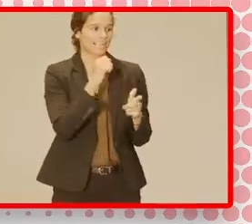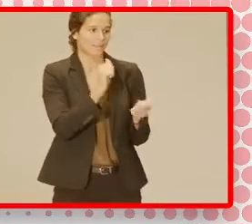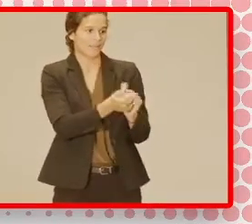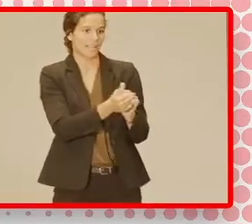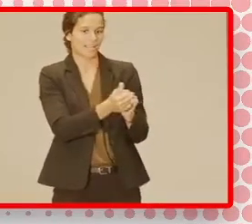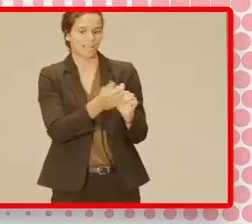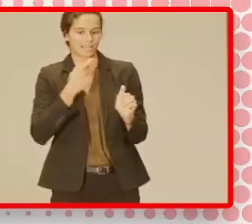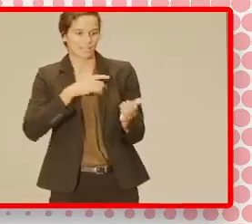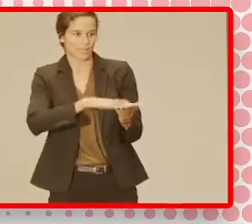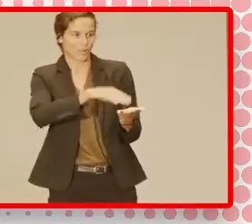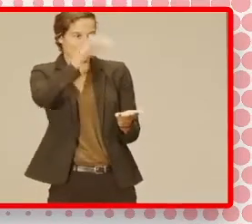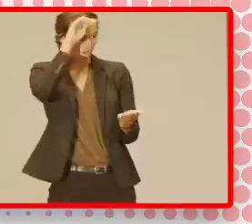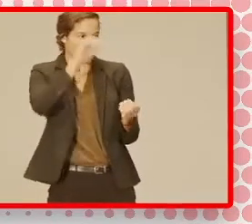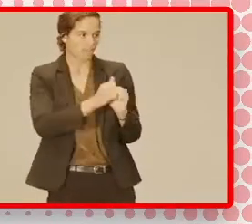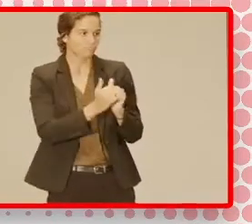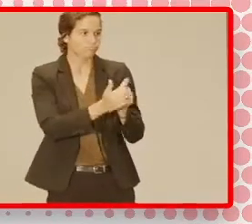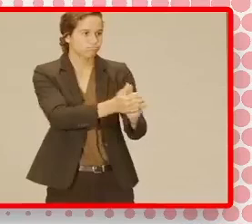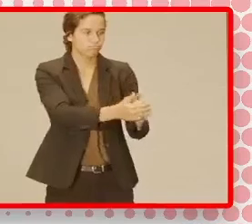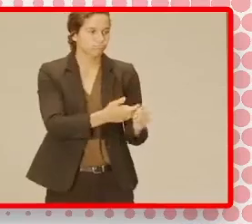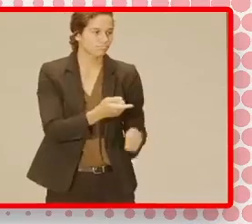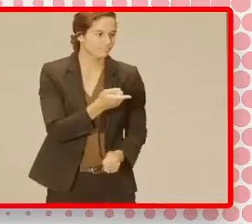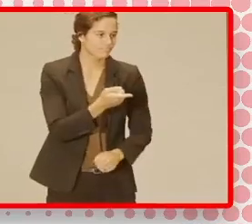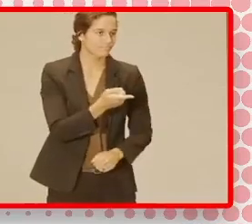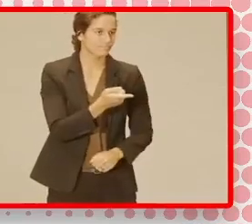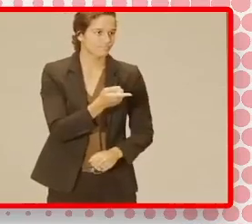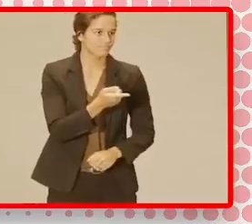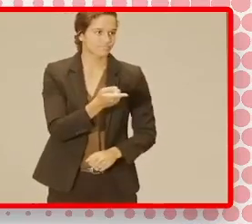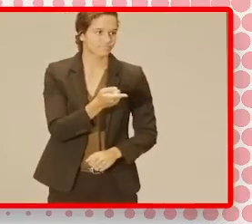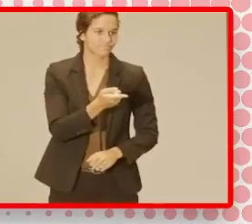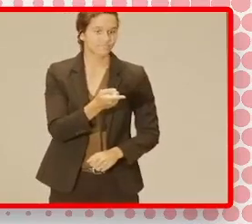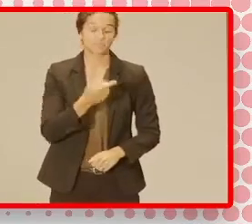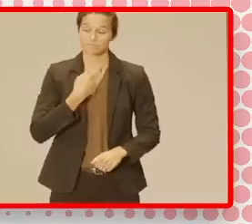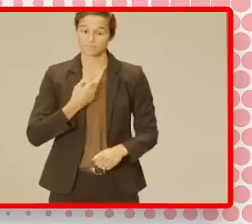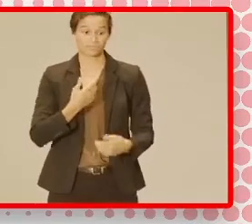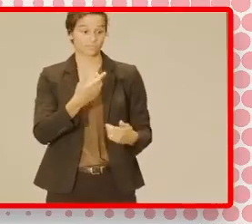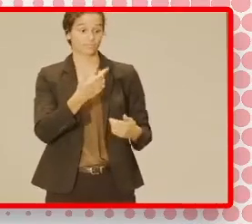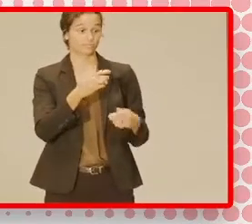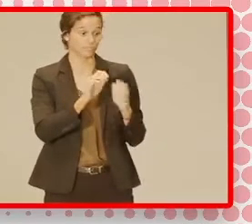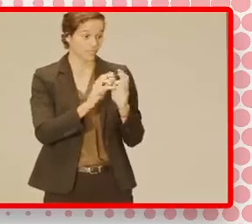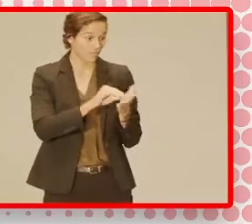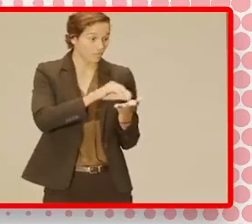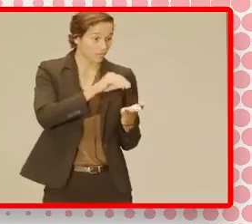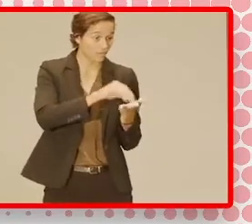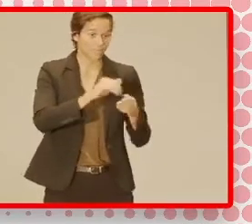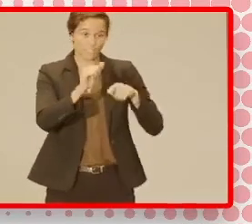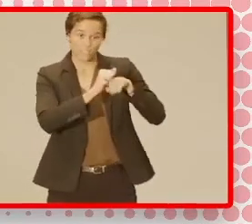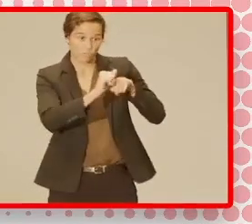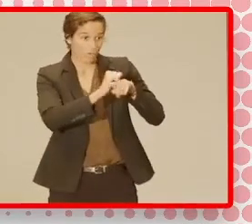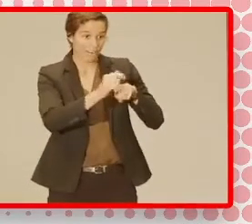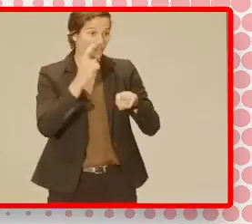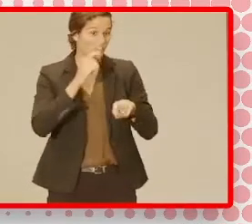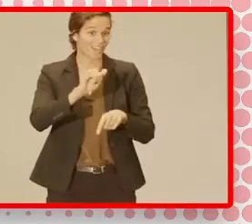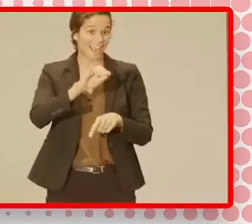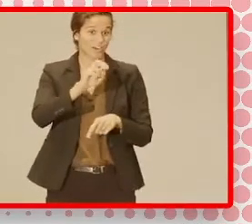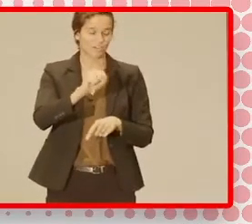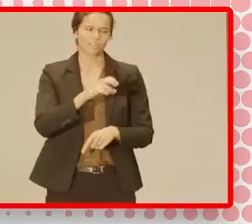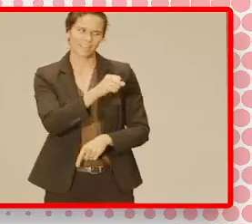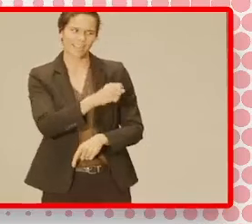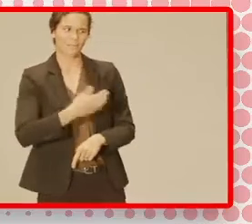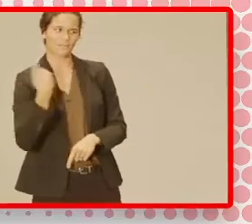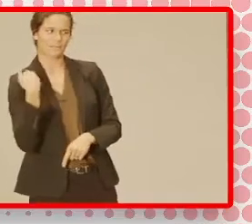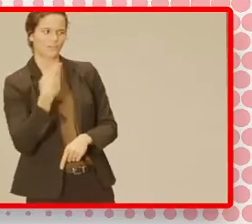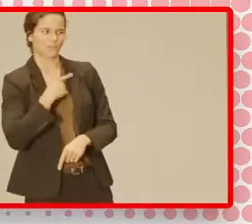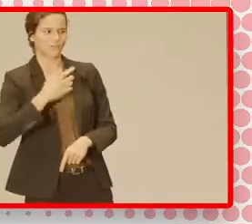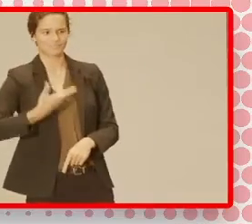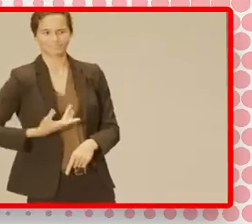Other than that, I was great for an Ironman. Yeah, he didn't like any of those. Yeah. And look at him